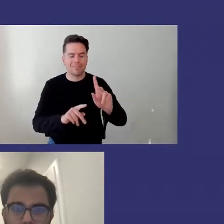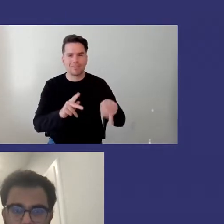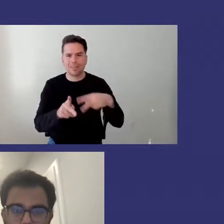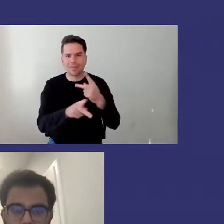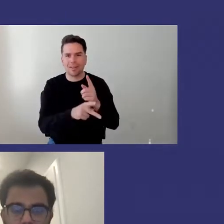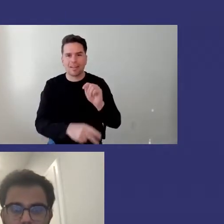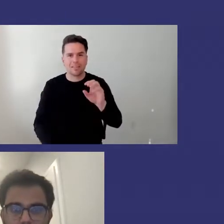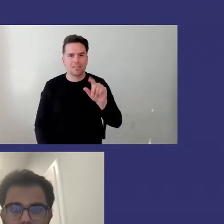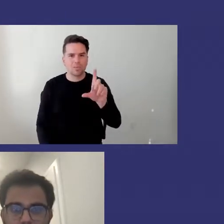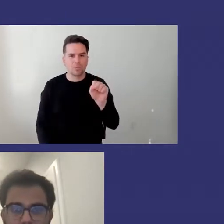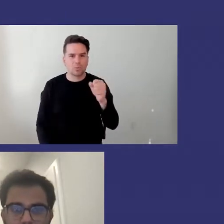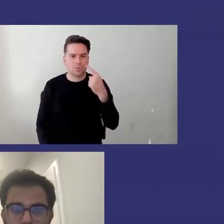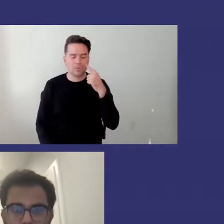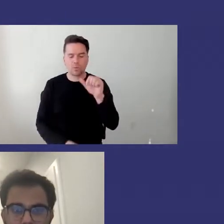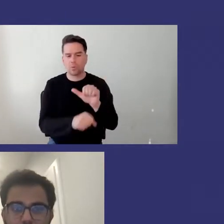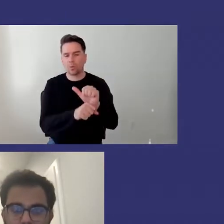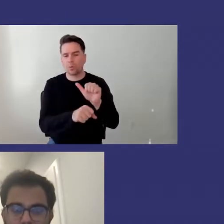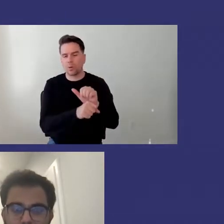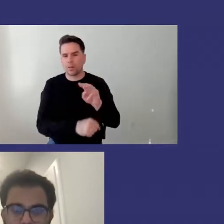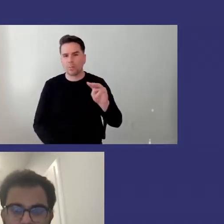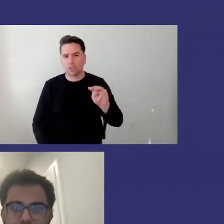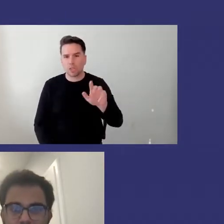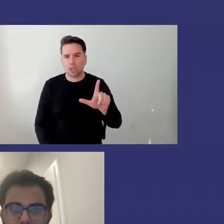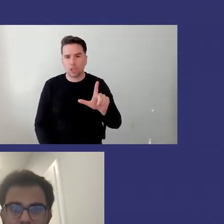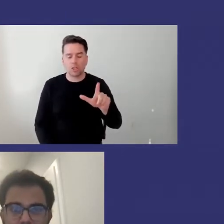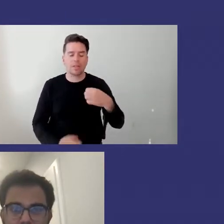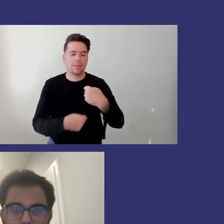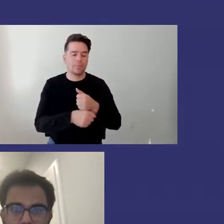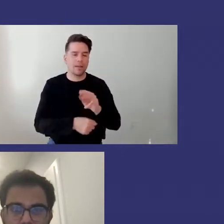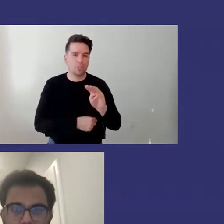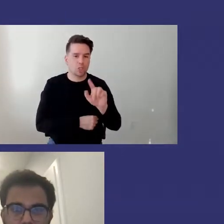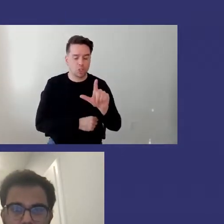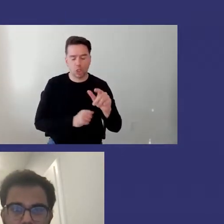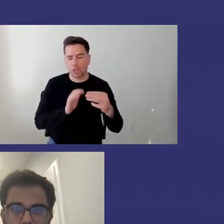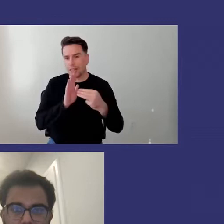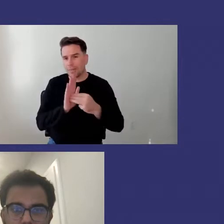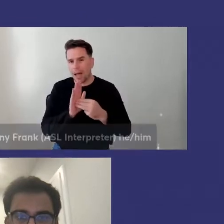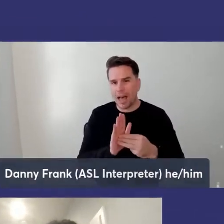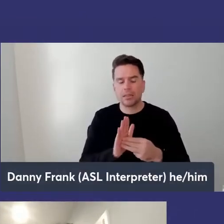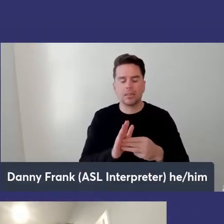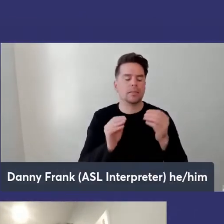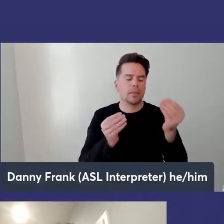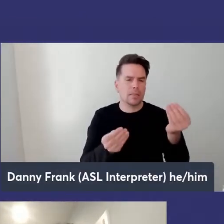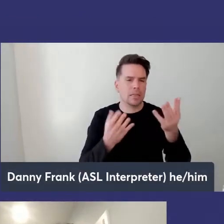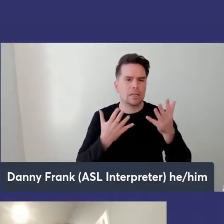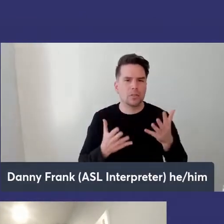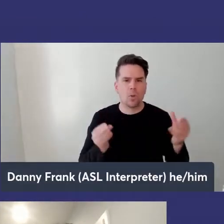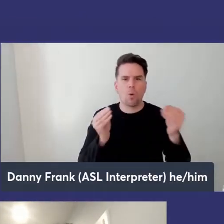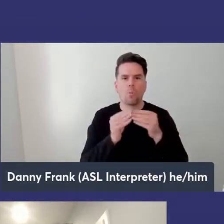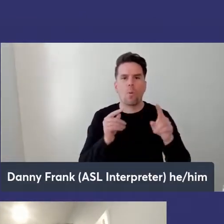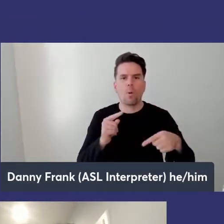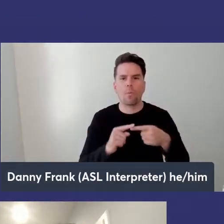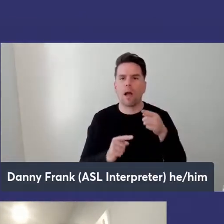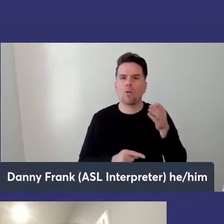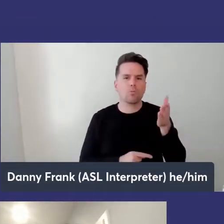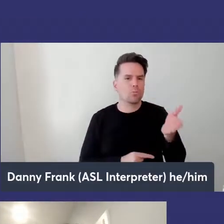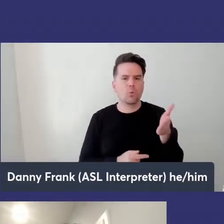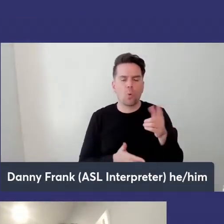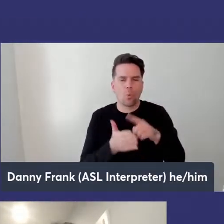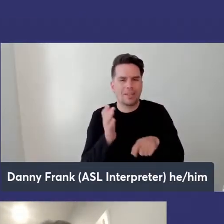learning and creating machine learning models. Tell us more about what you in specific are launching